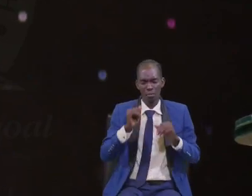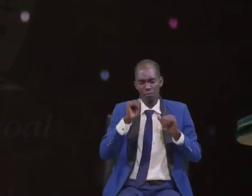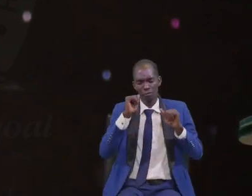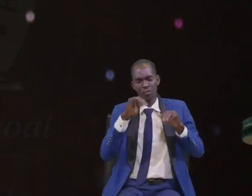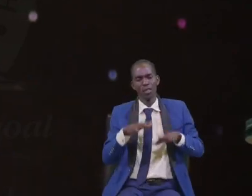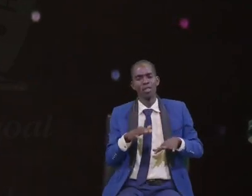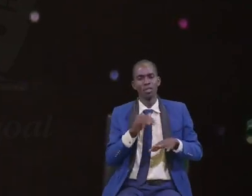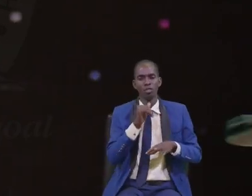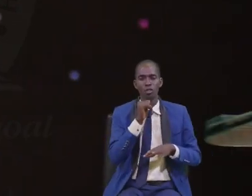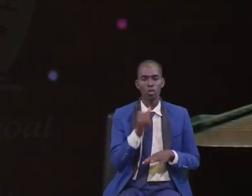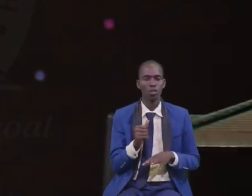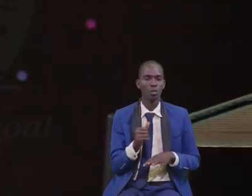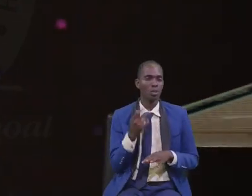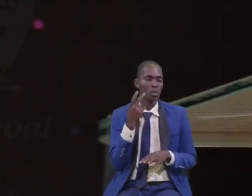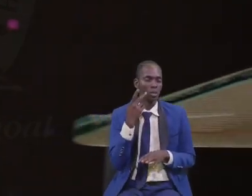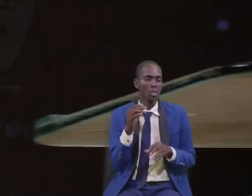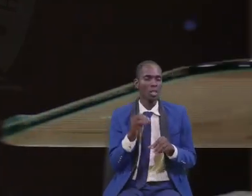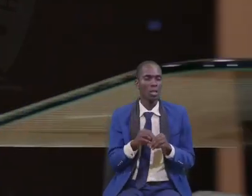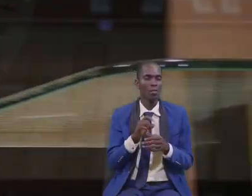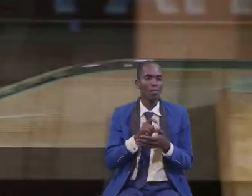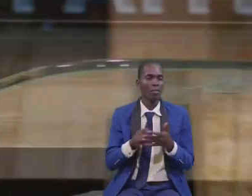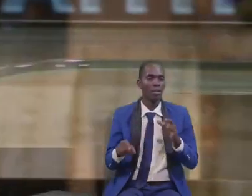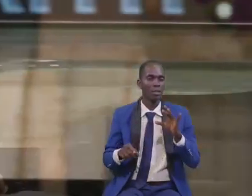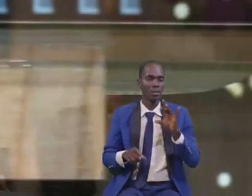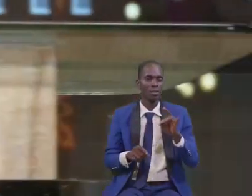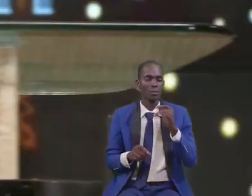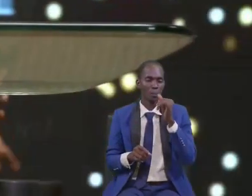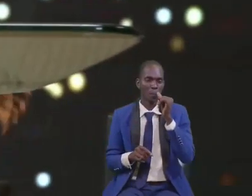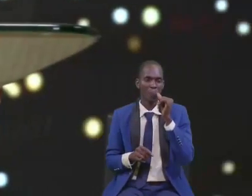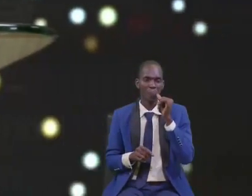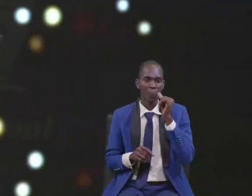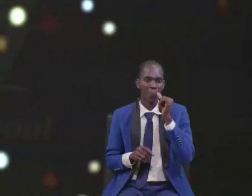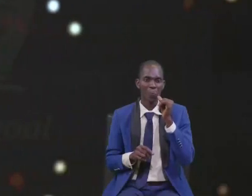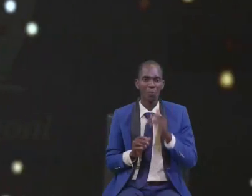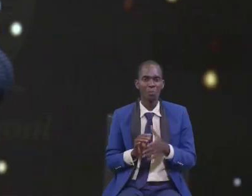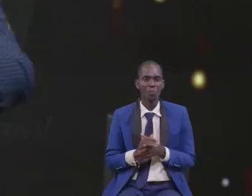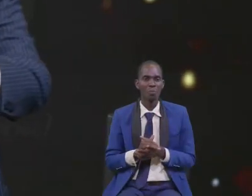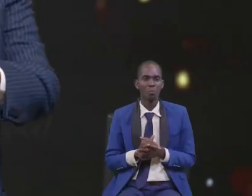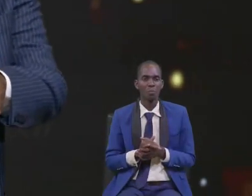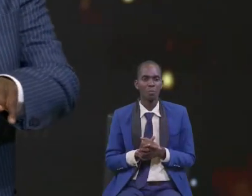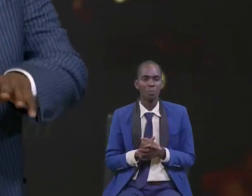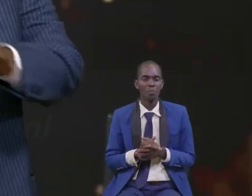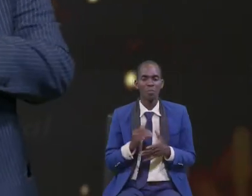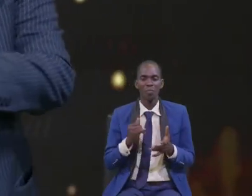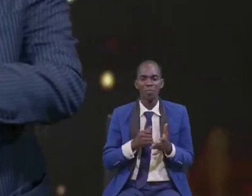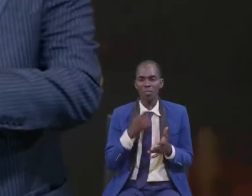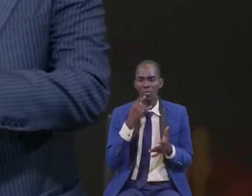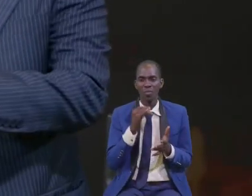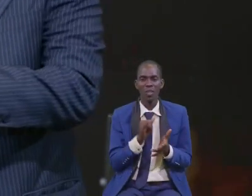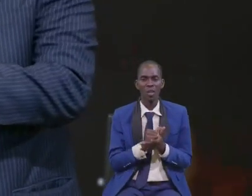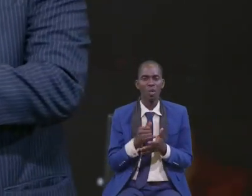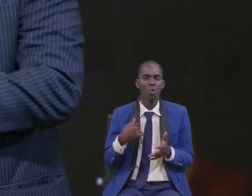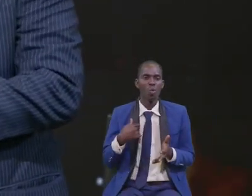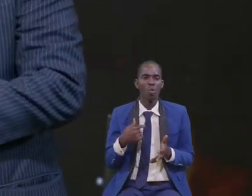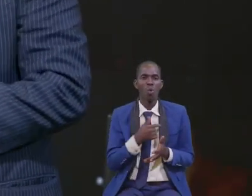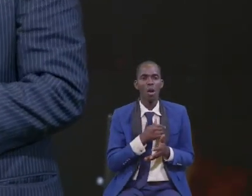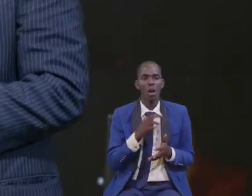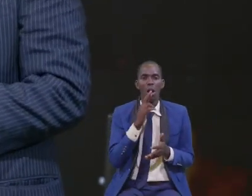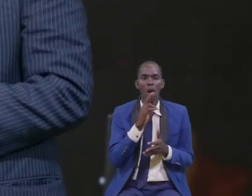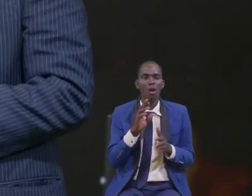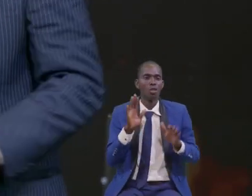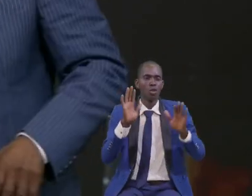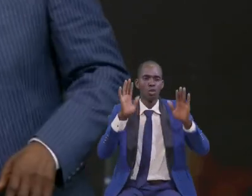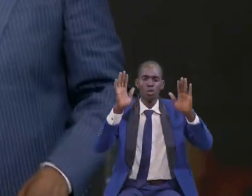to faint? Look at verse 8. In verse 8, it says, we are troubled on